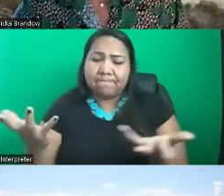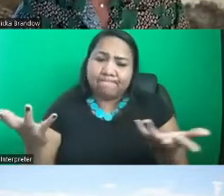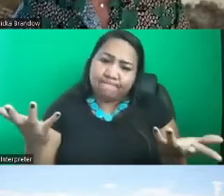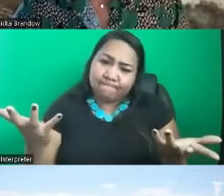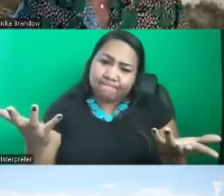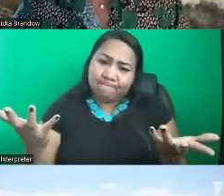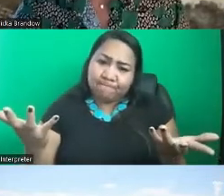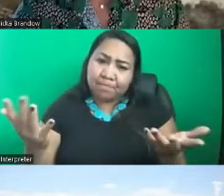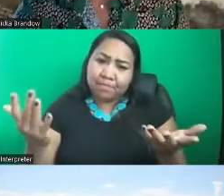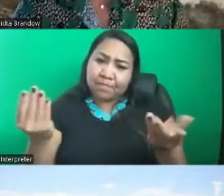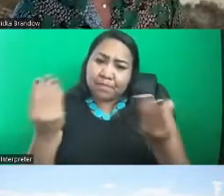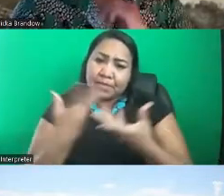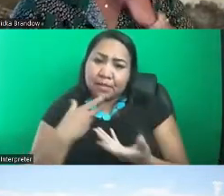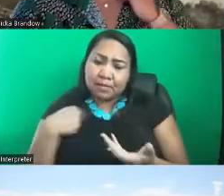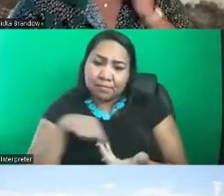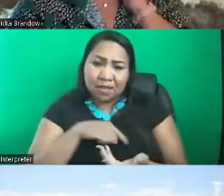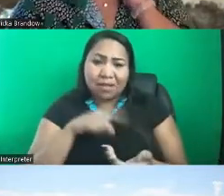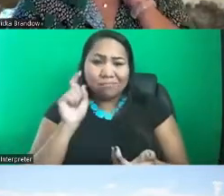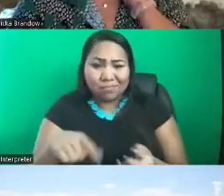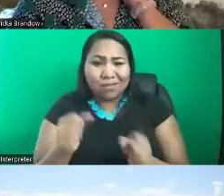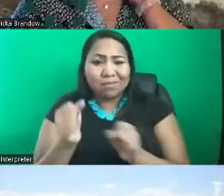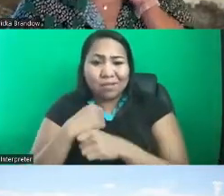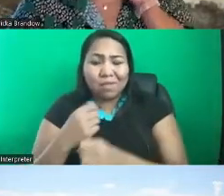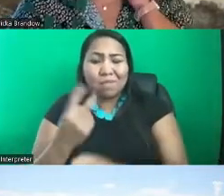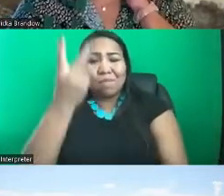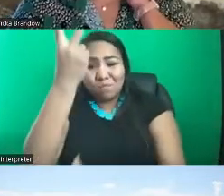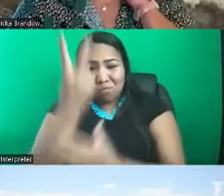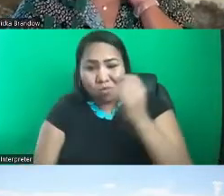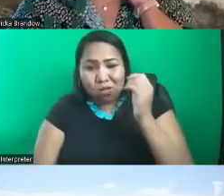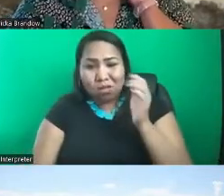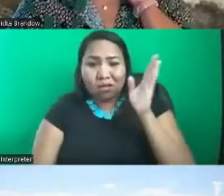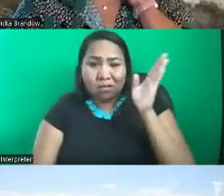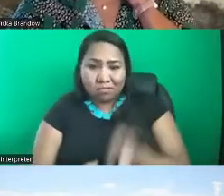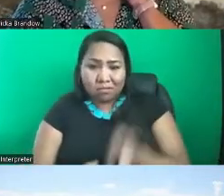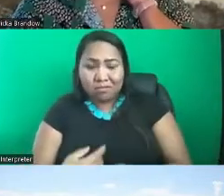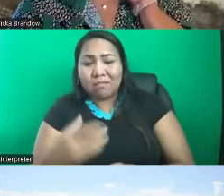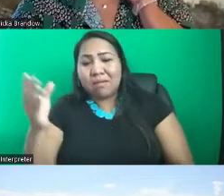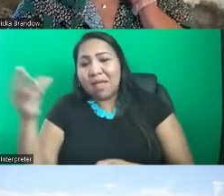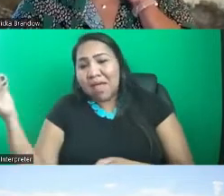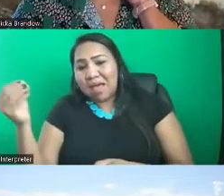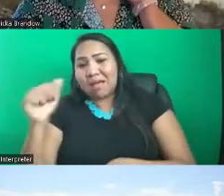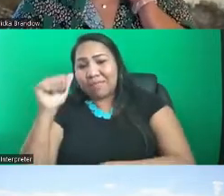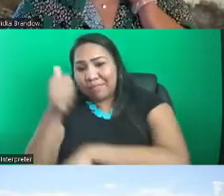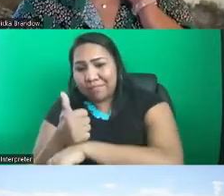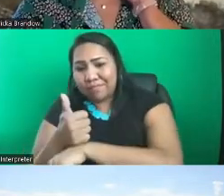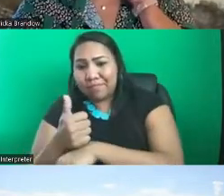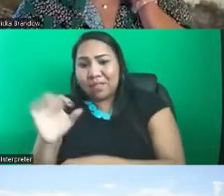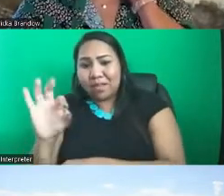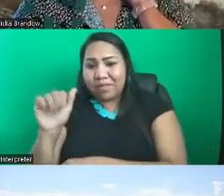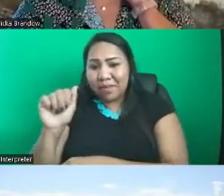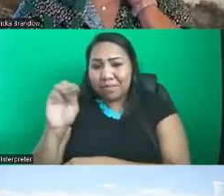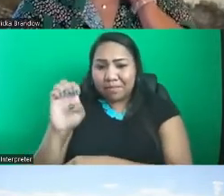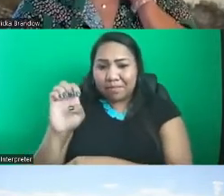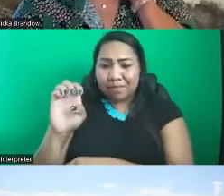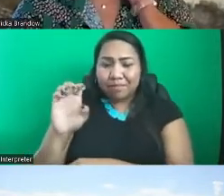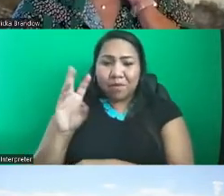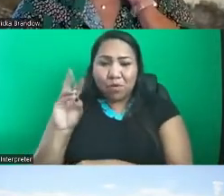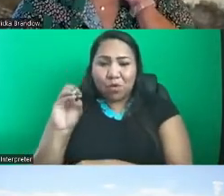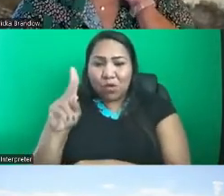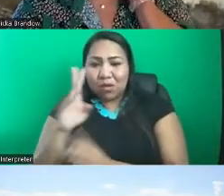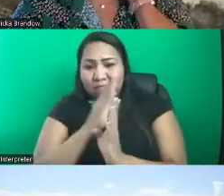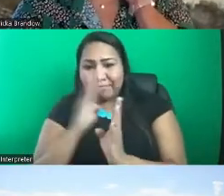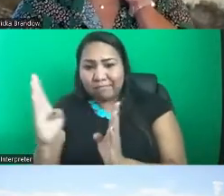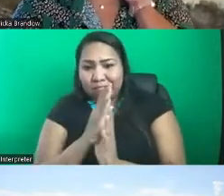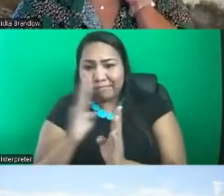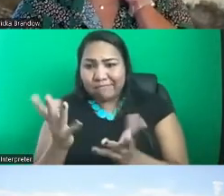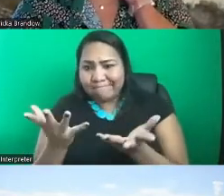create a both and framework, right? Find ways that we're bringing and incorporating the ways